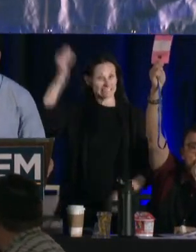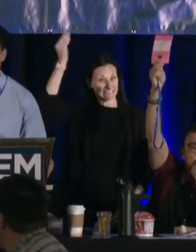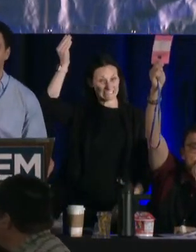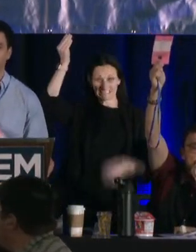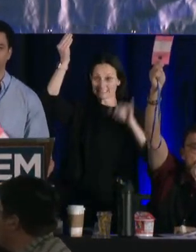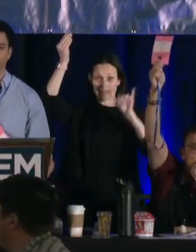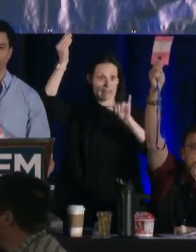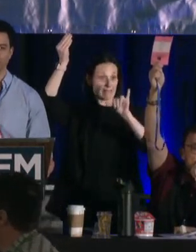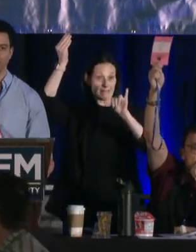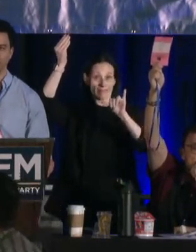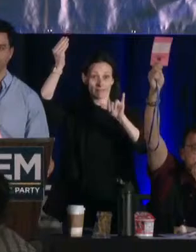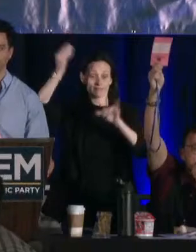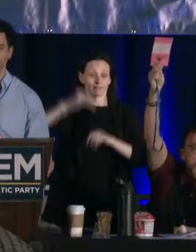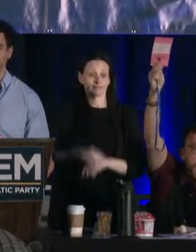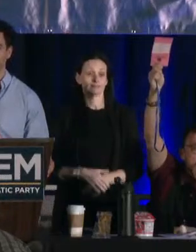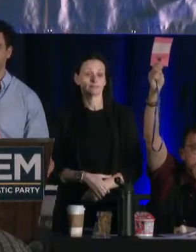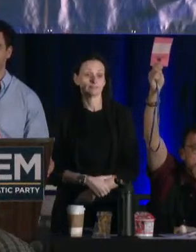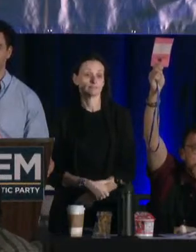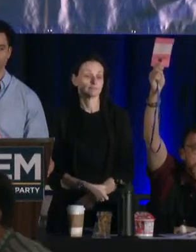it up.